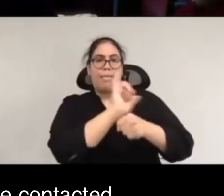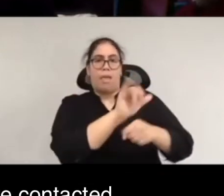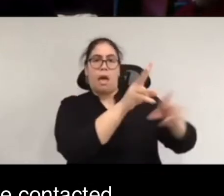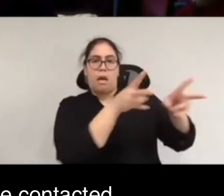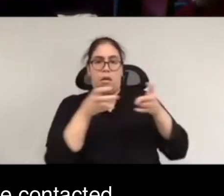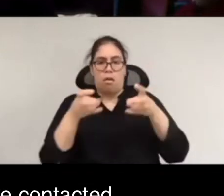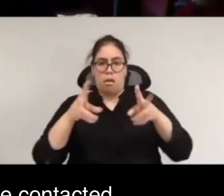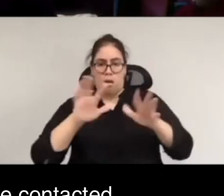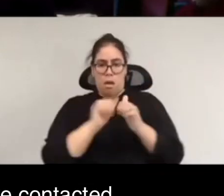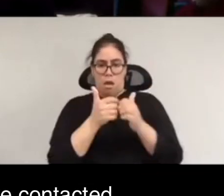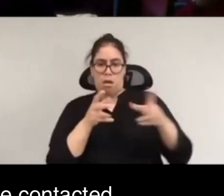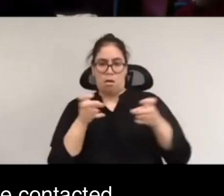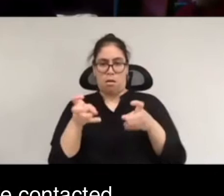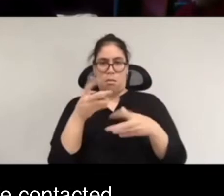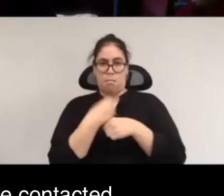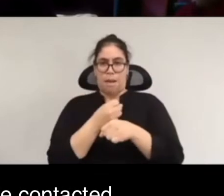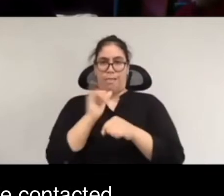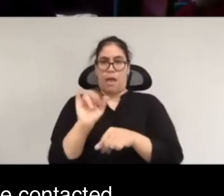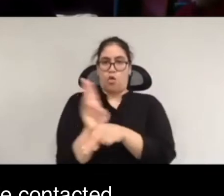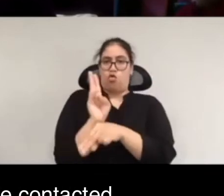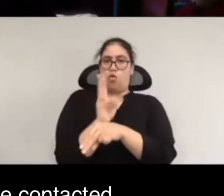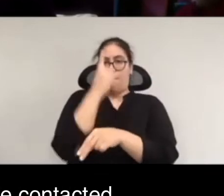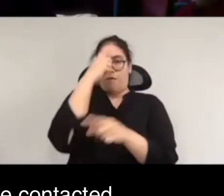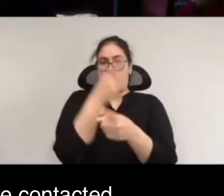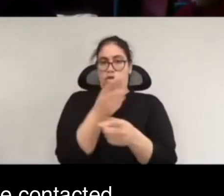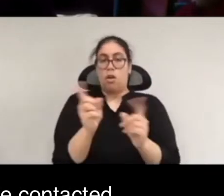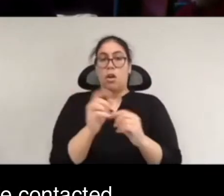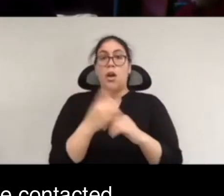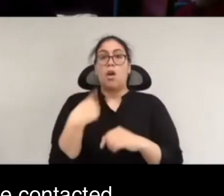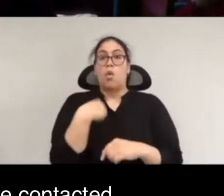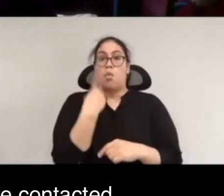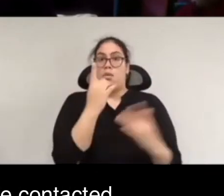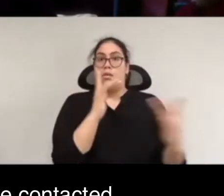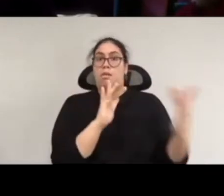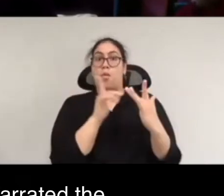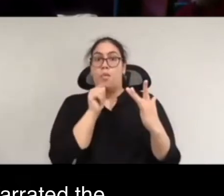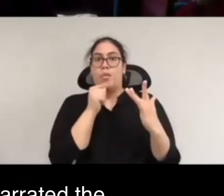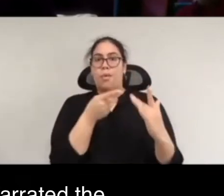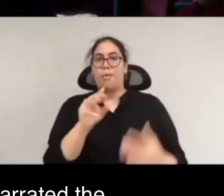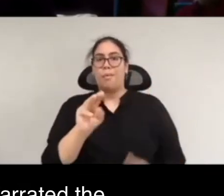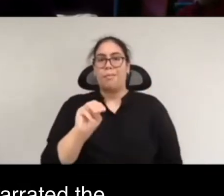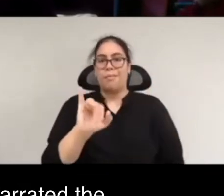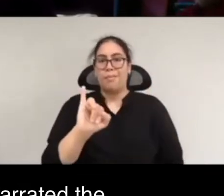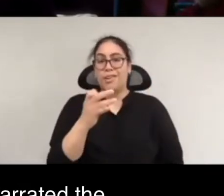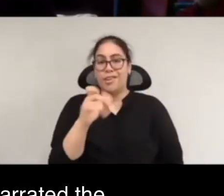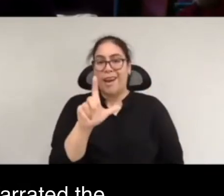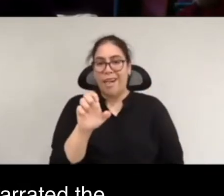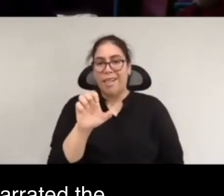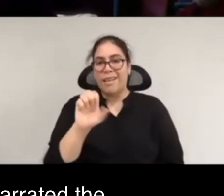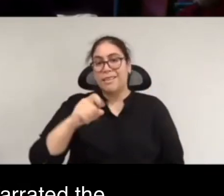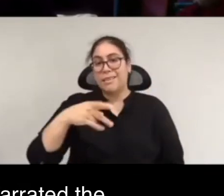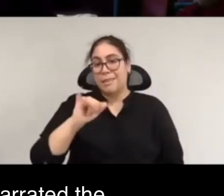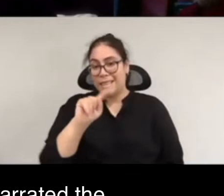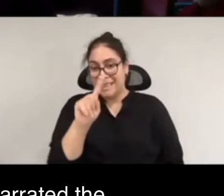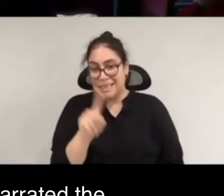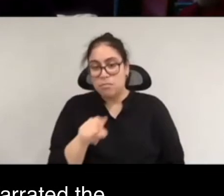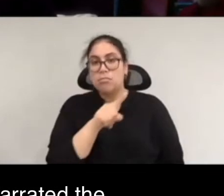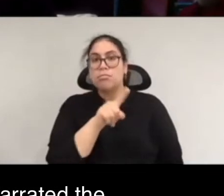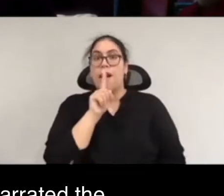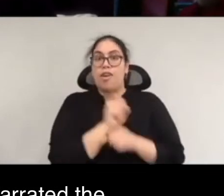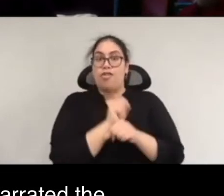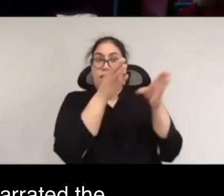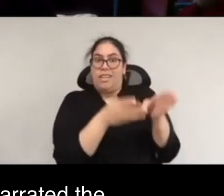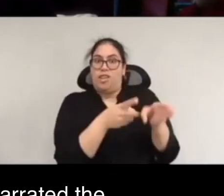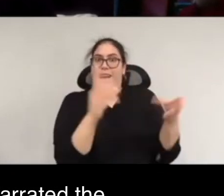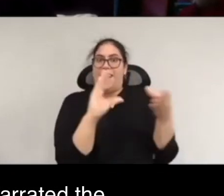Luckily, we were contacted by one Michelle Spitz, who actually narrated the audio